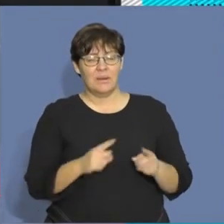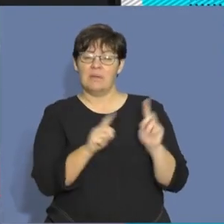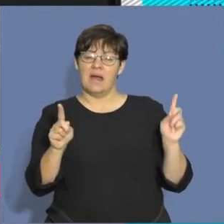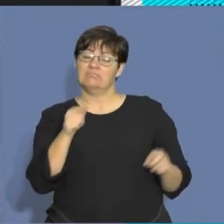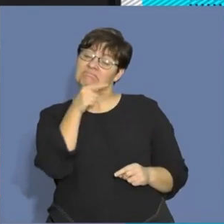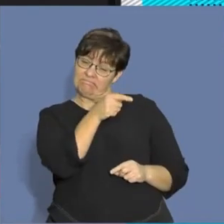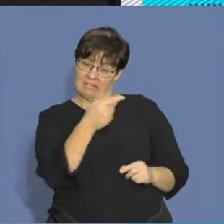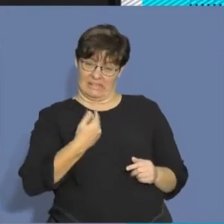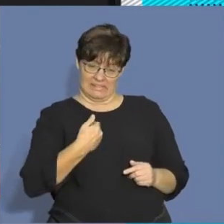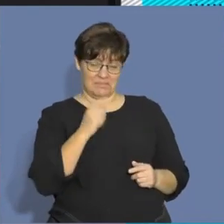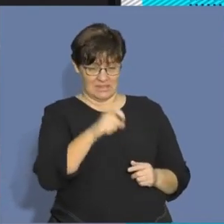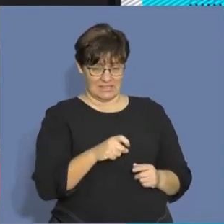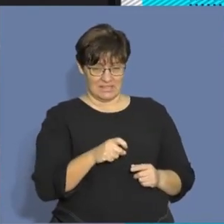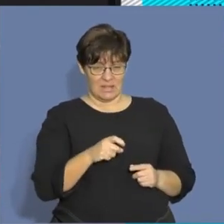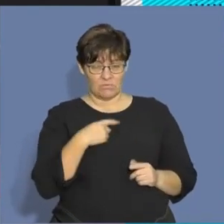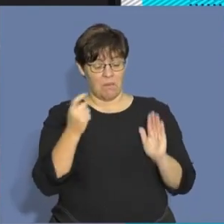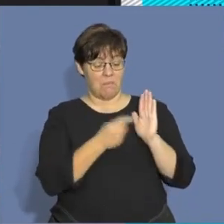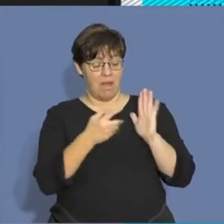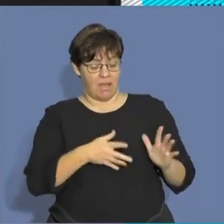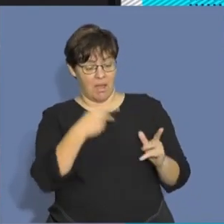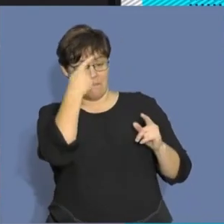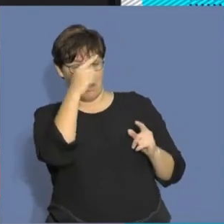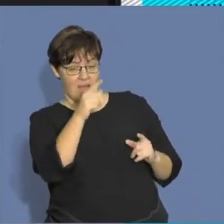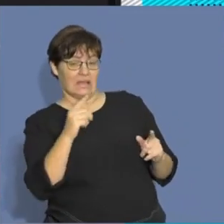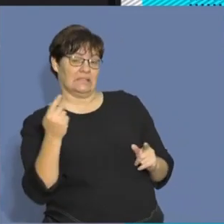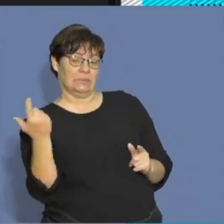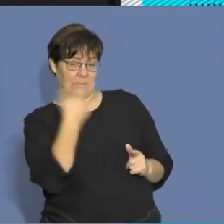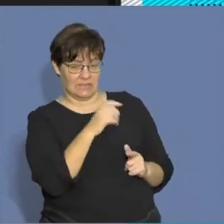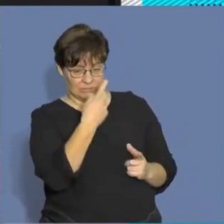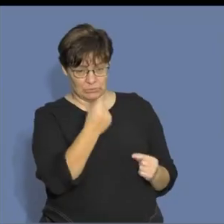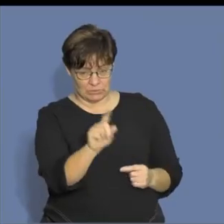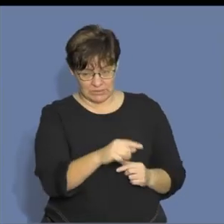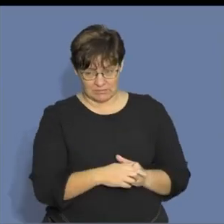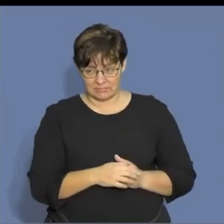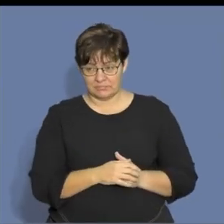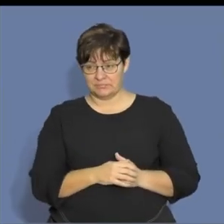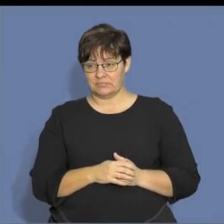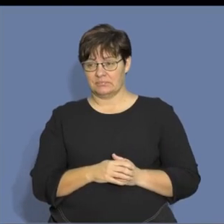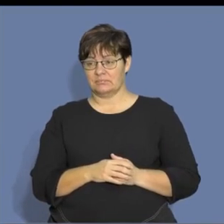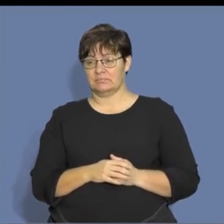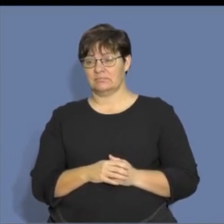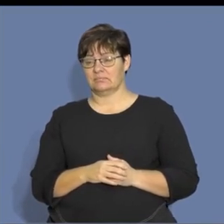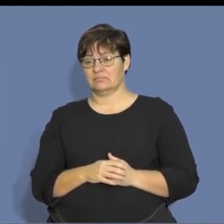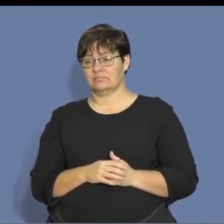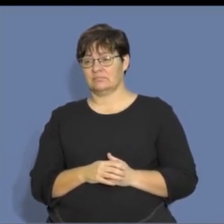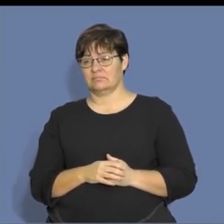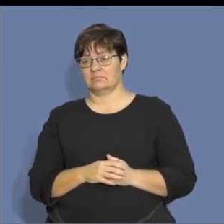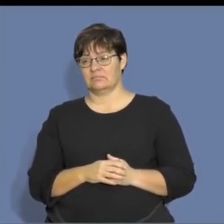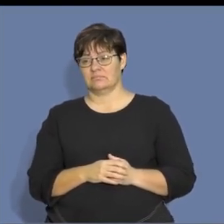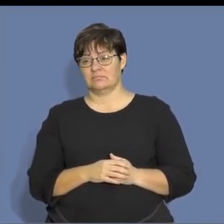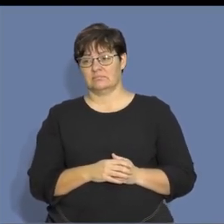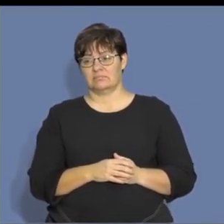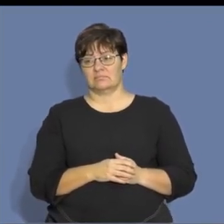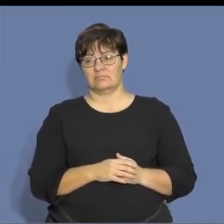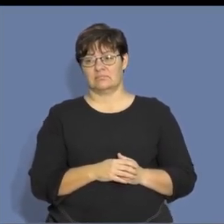sure that yours is, so that the marker can understand what you're doing. And so I've already completed